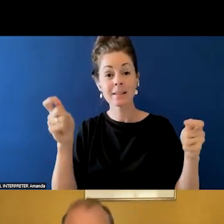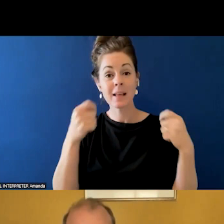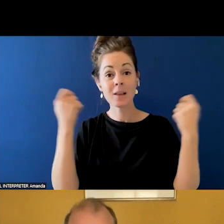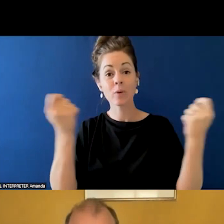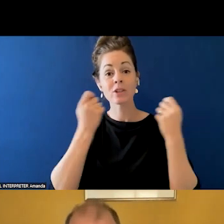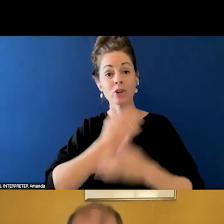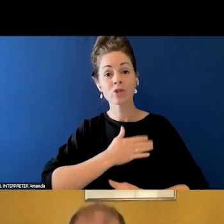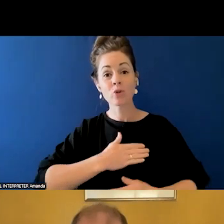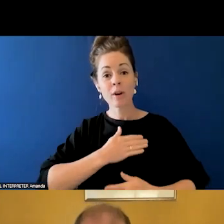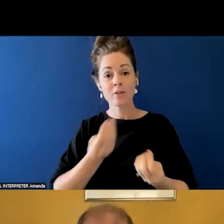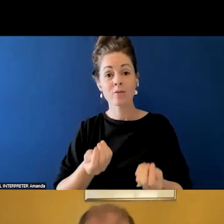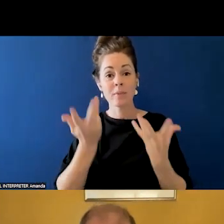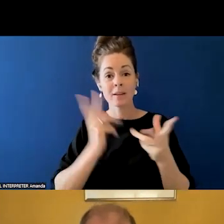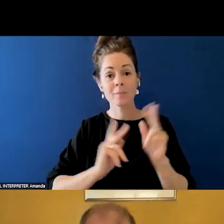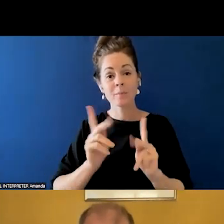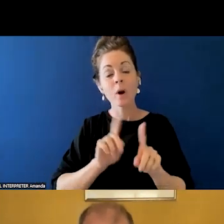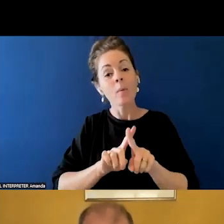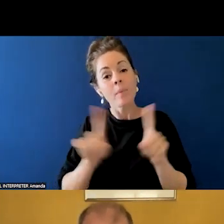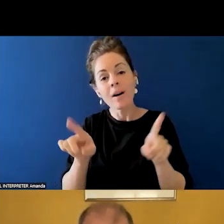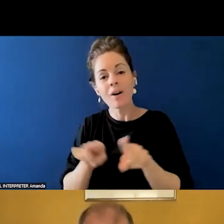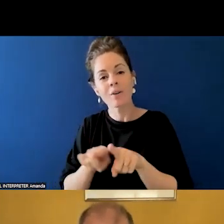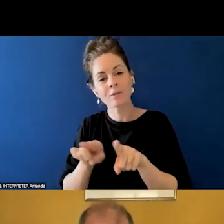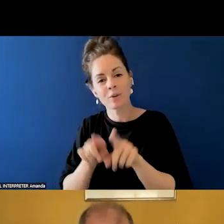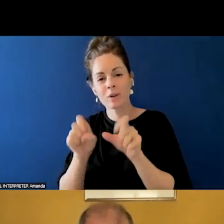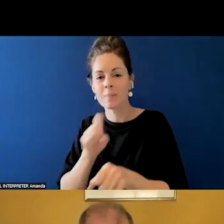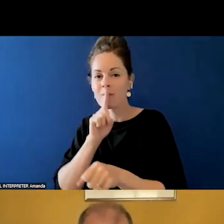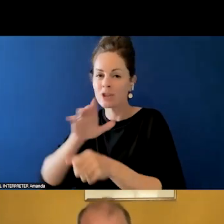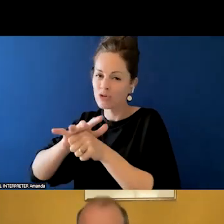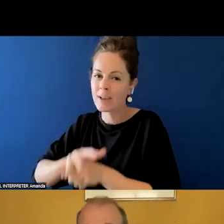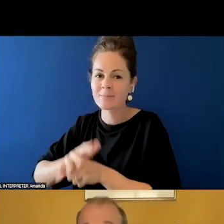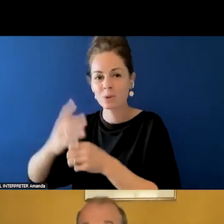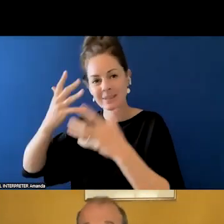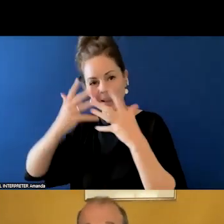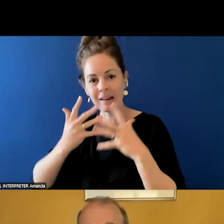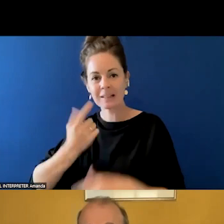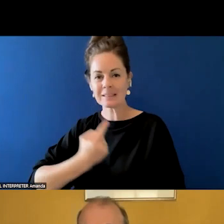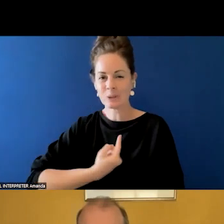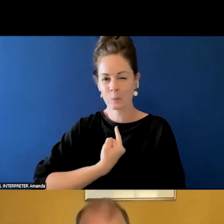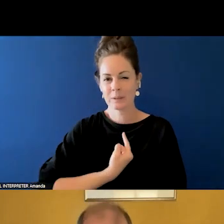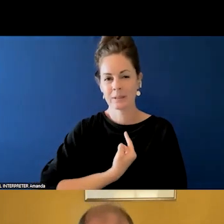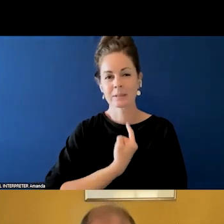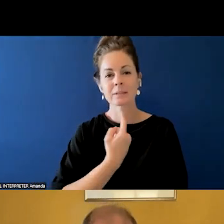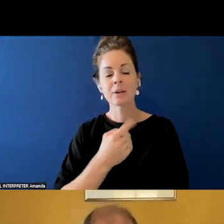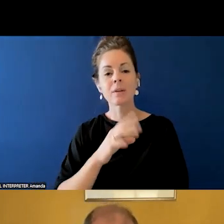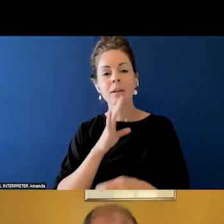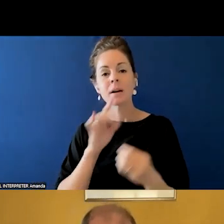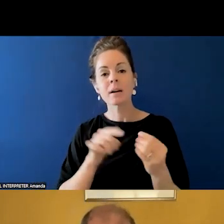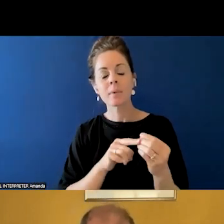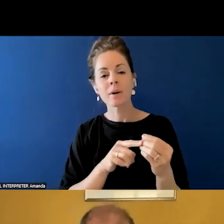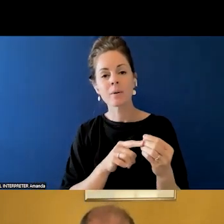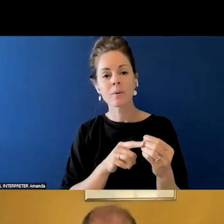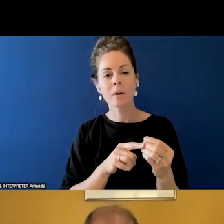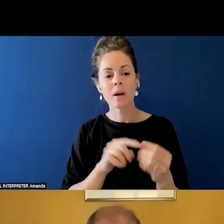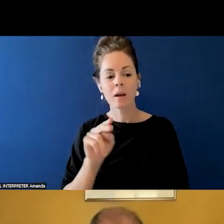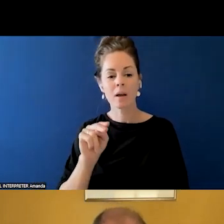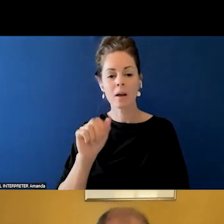for many, but also it can be a time of stress, sadness, and loneliness. And they reference a